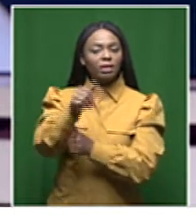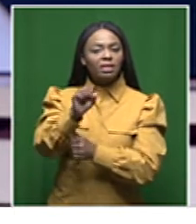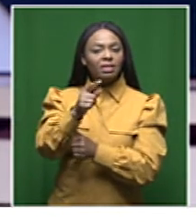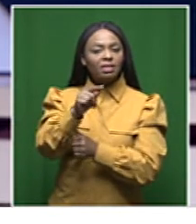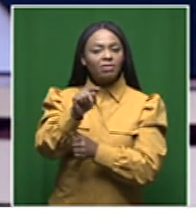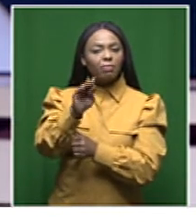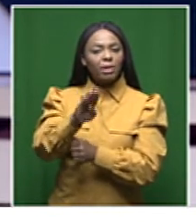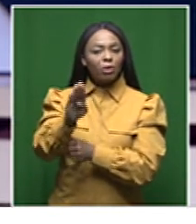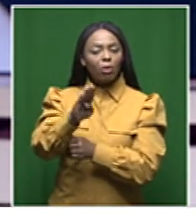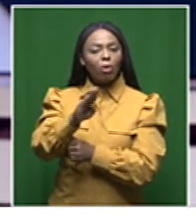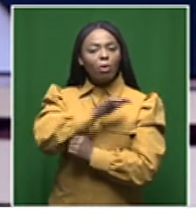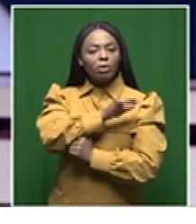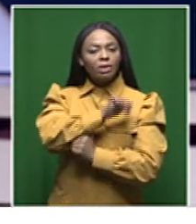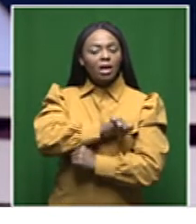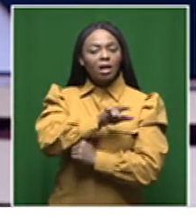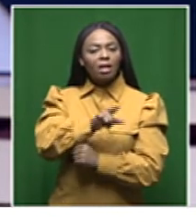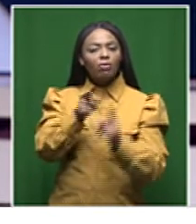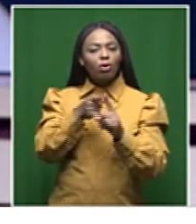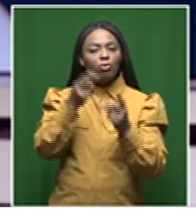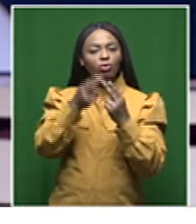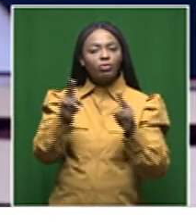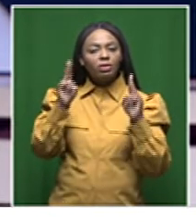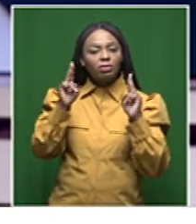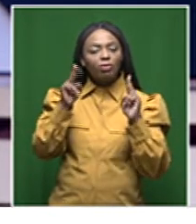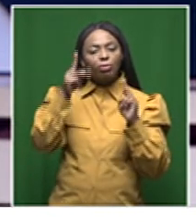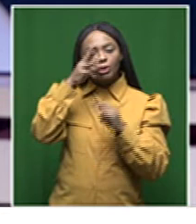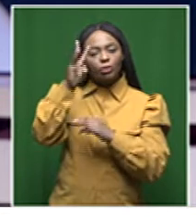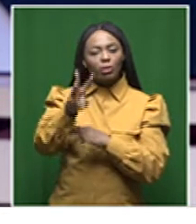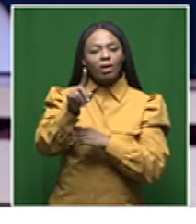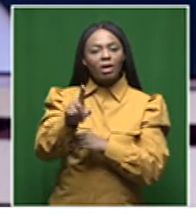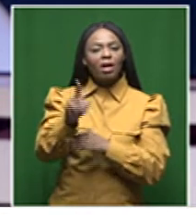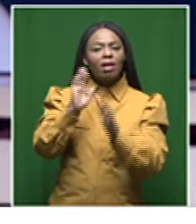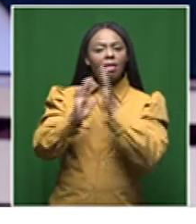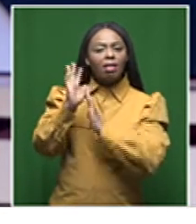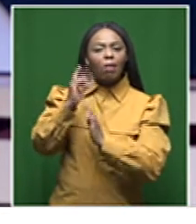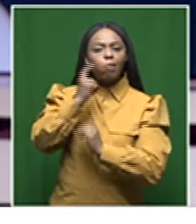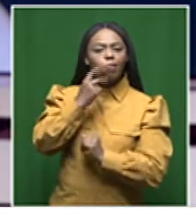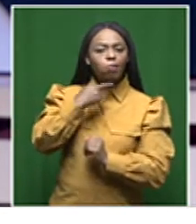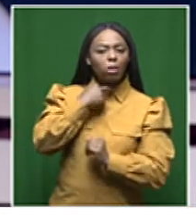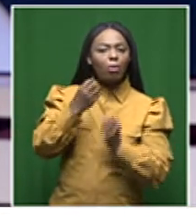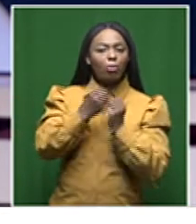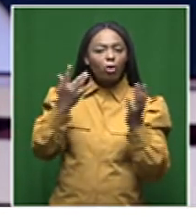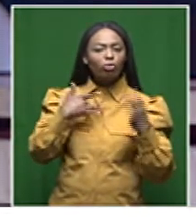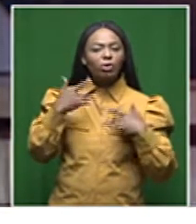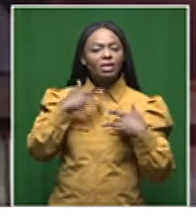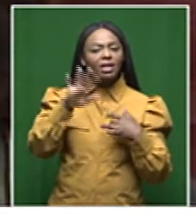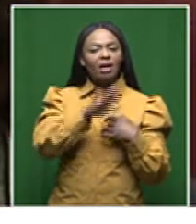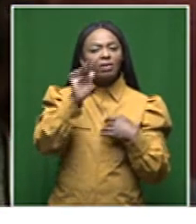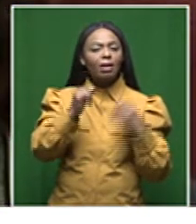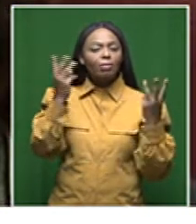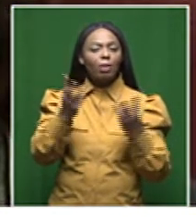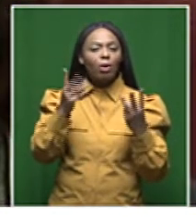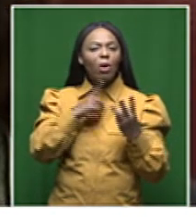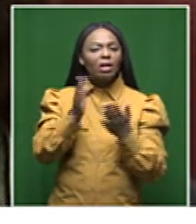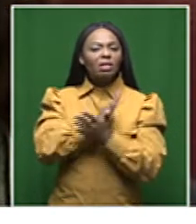Academic Hospital and the University of Pretoria. Joins us to talk about infertility, which is a practical concern of Africans due to the social